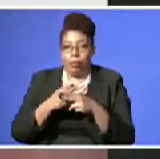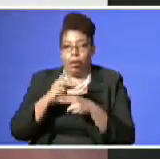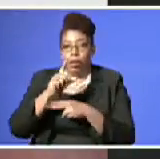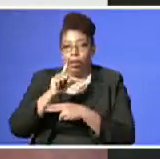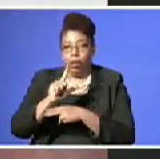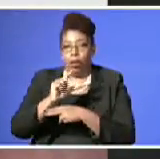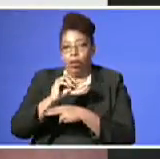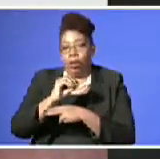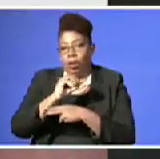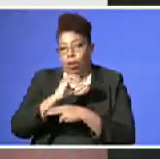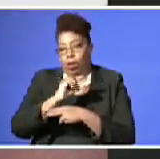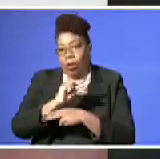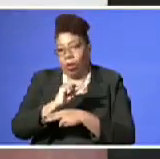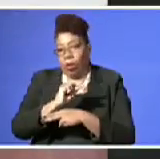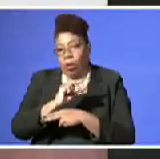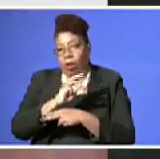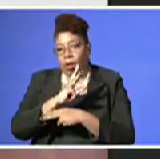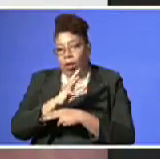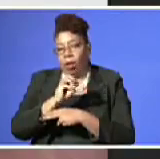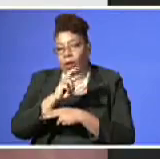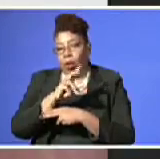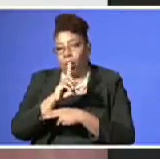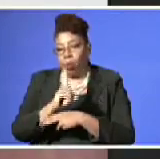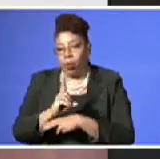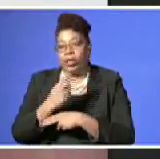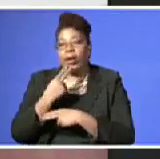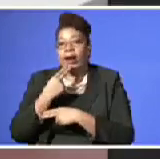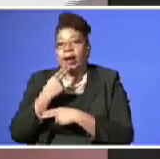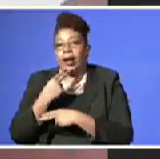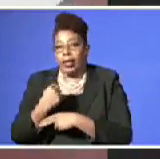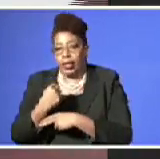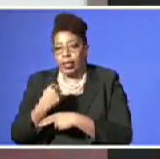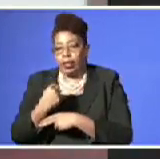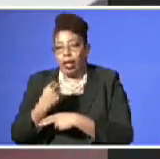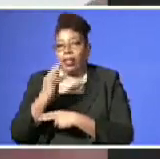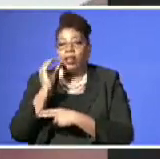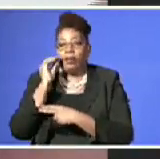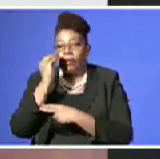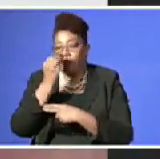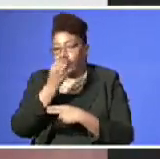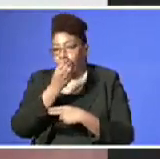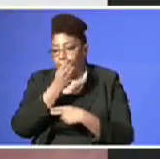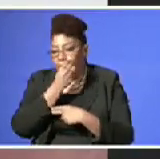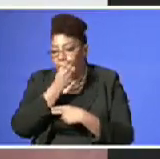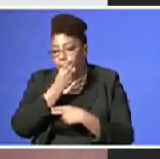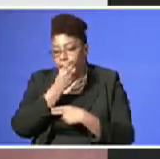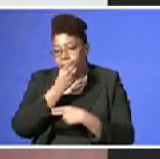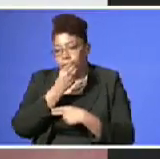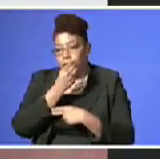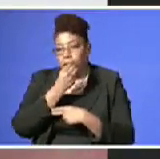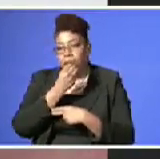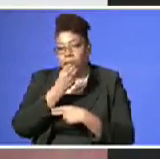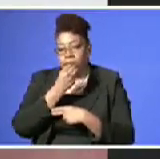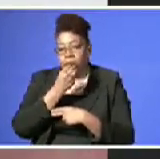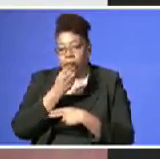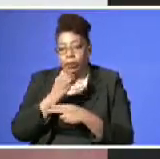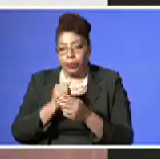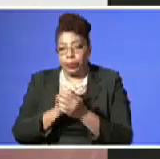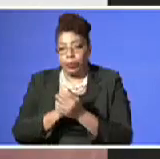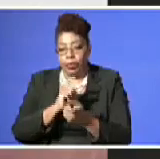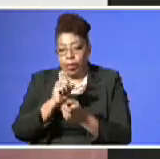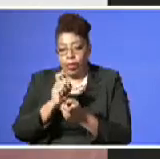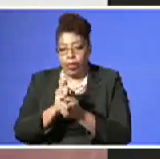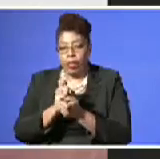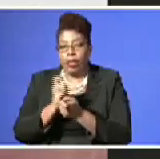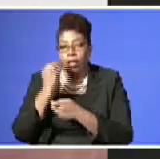honey, because logwood flowers are the primary source for the honey to be made. And as the year transitions,